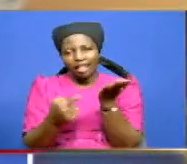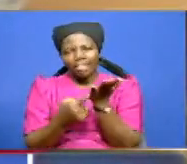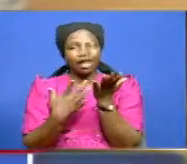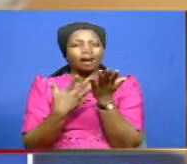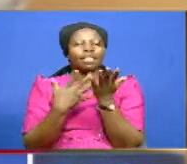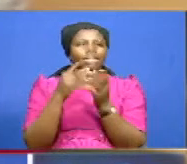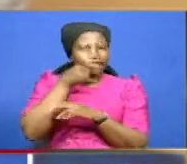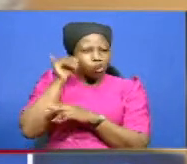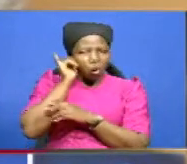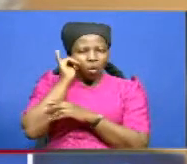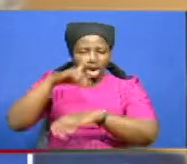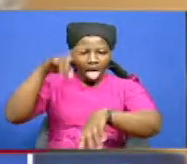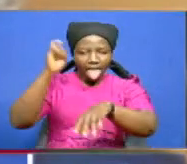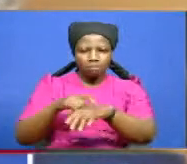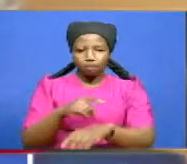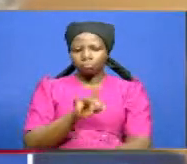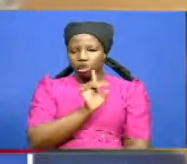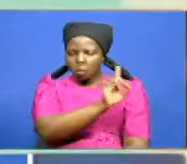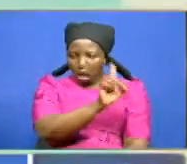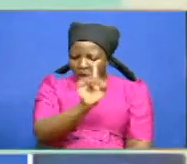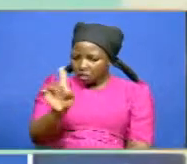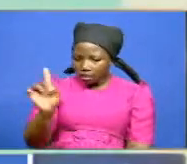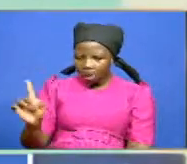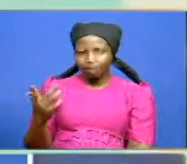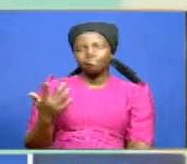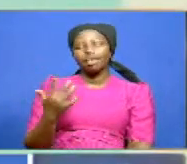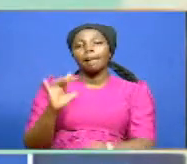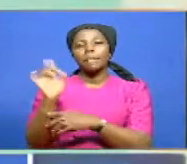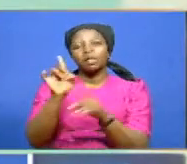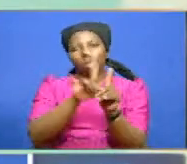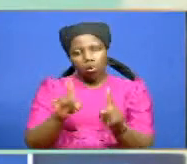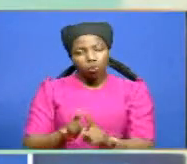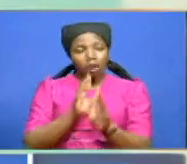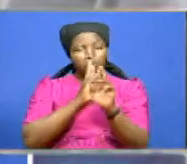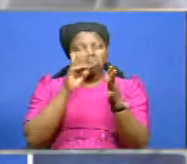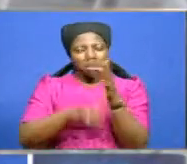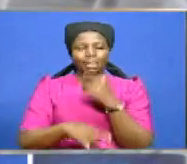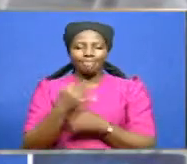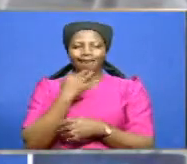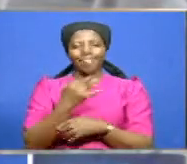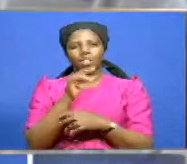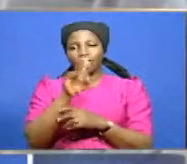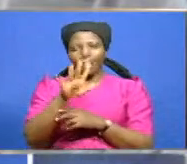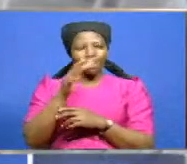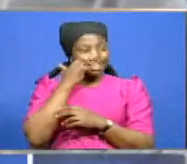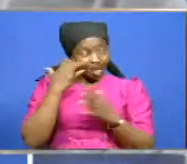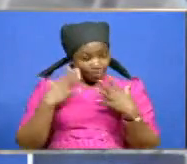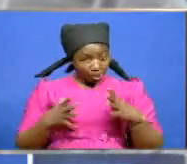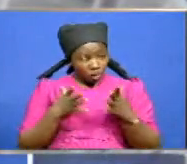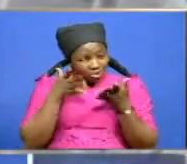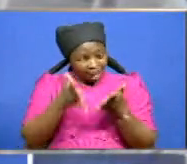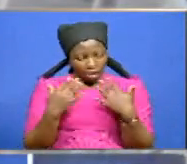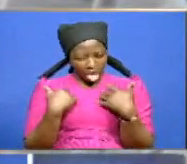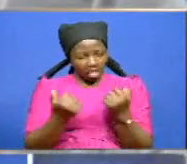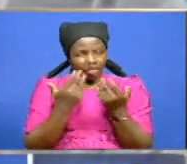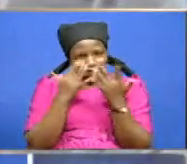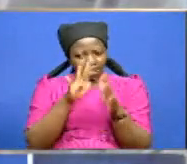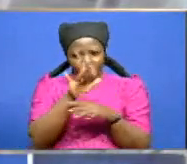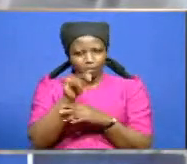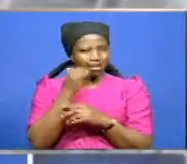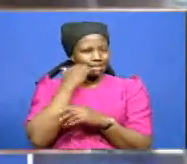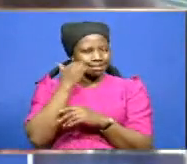Embu 1 case each. The ministry also reporting that 325 patients have recovered from the